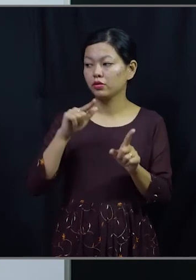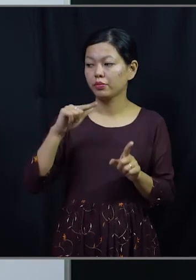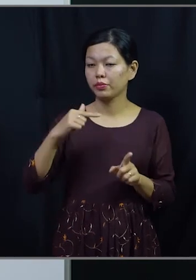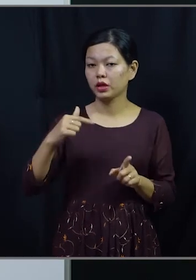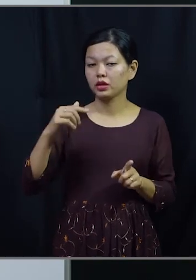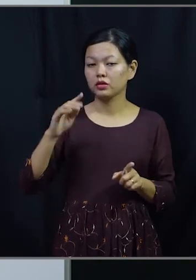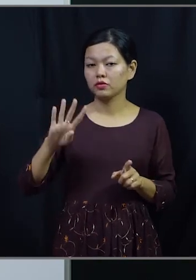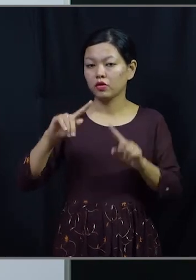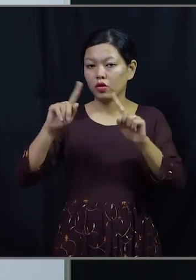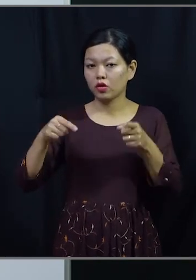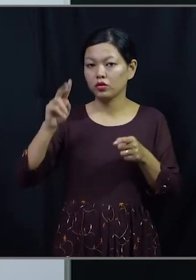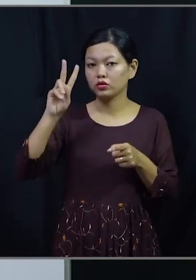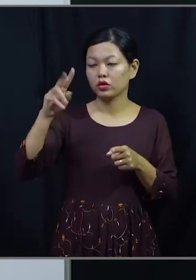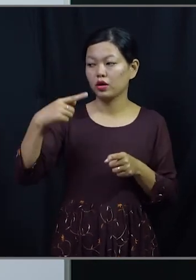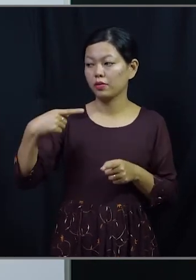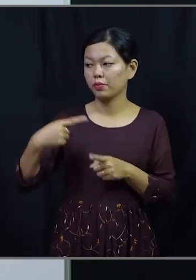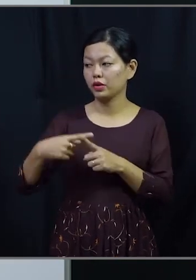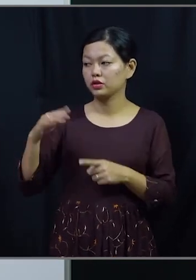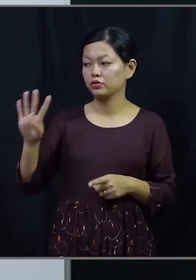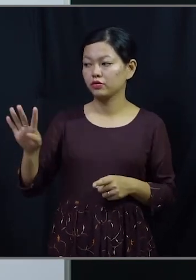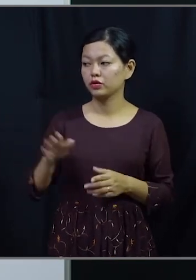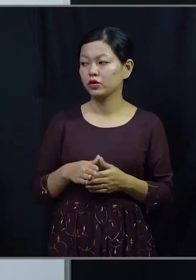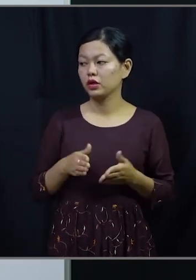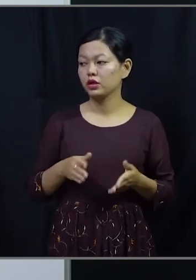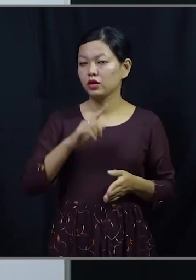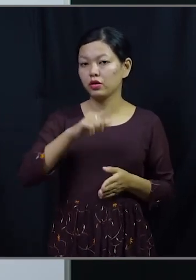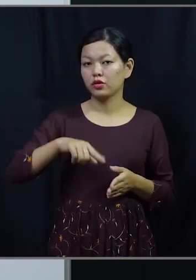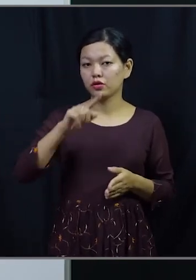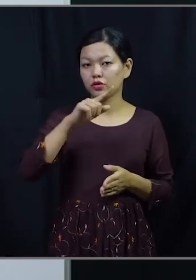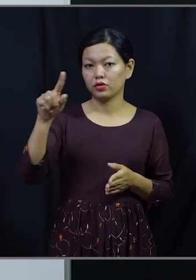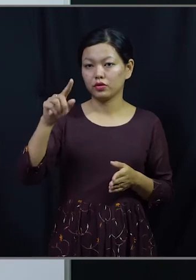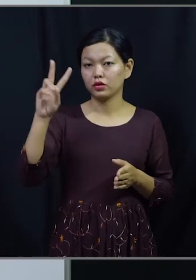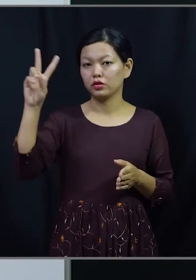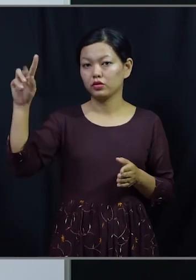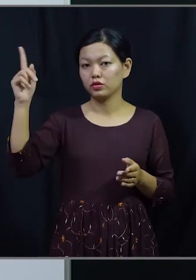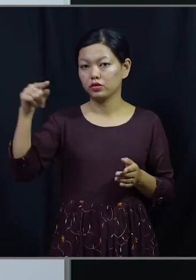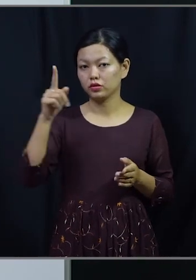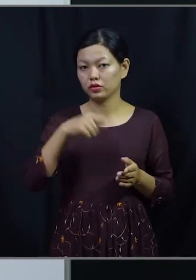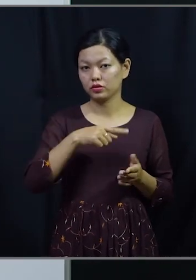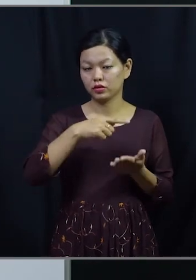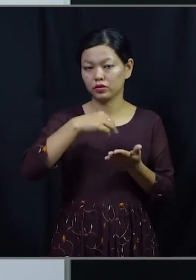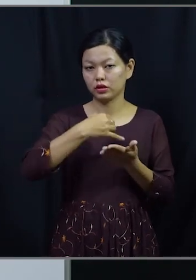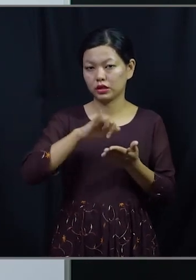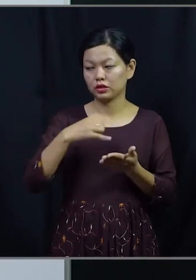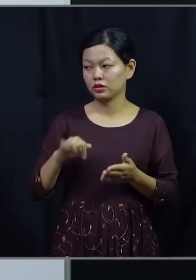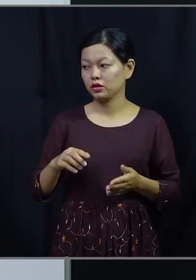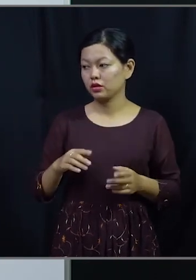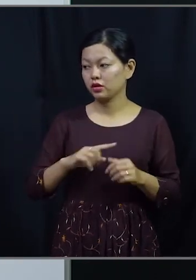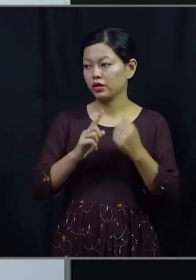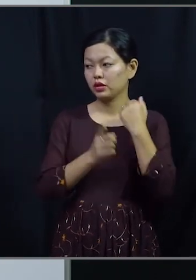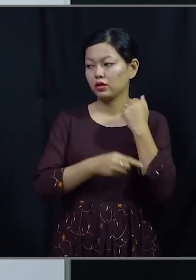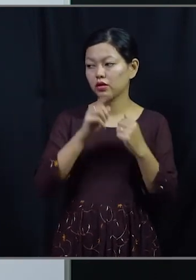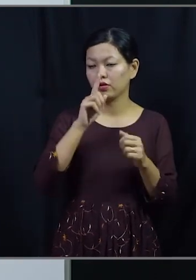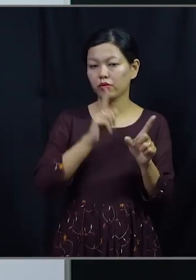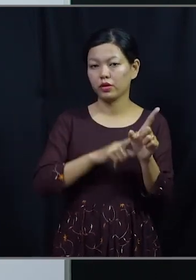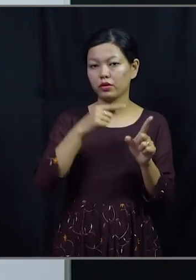whole square plus 4. Then the root and square will get cancelled. Y minus 4 plus 4, that is y. So when you